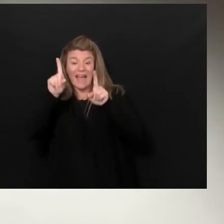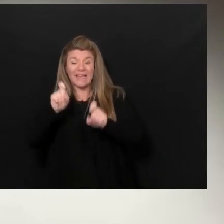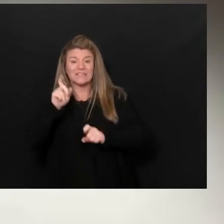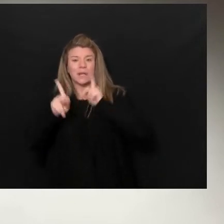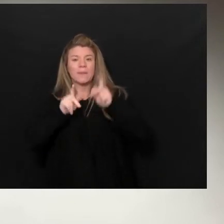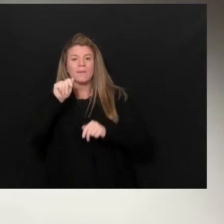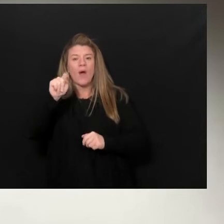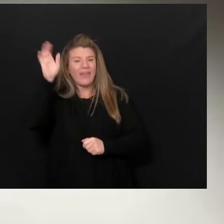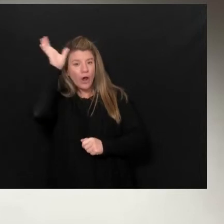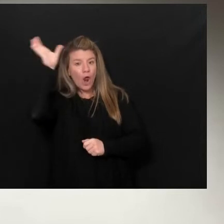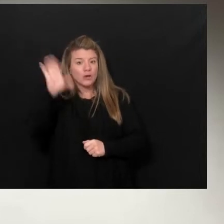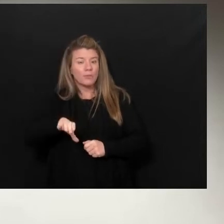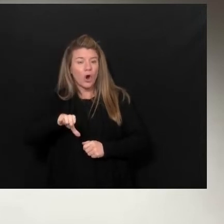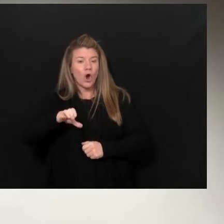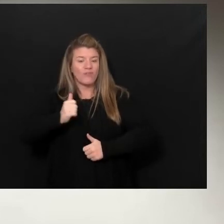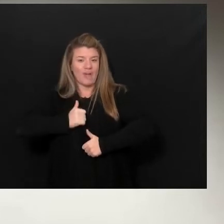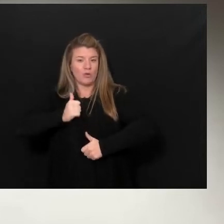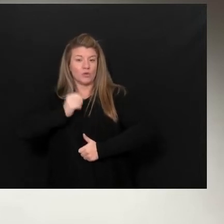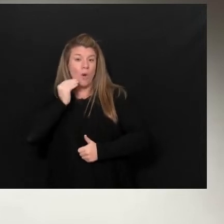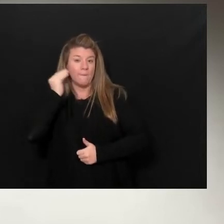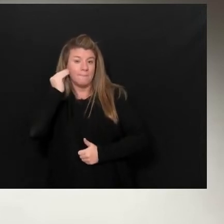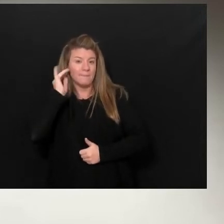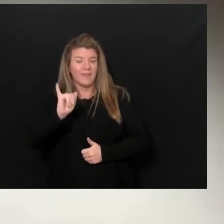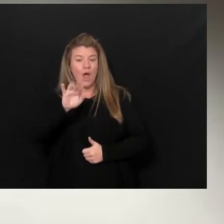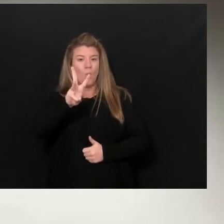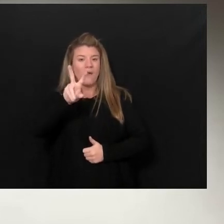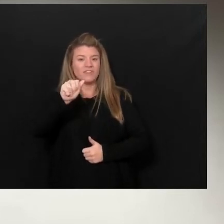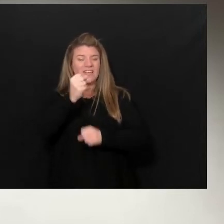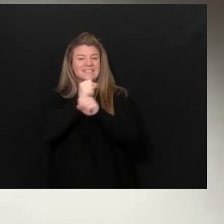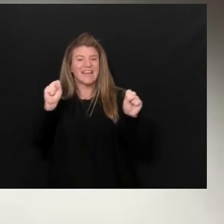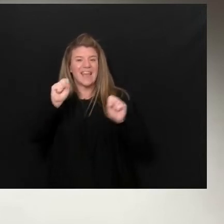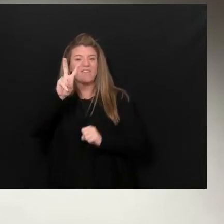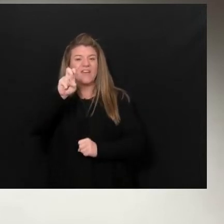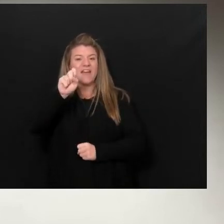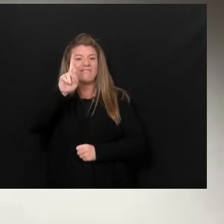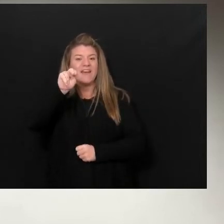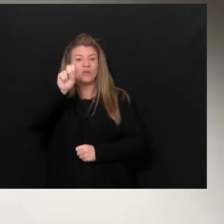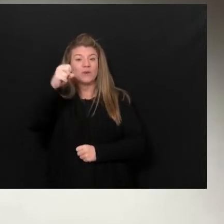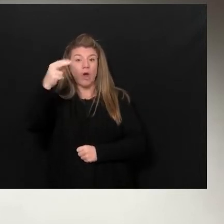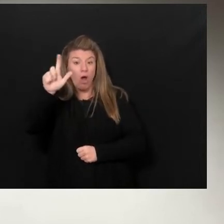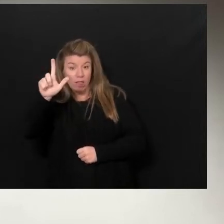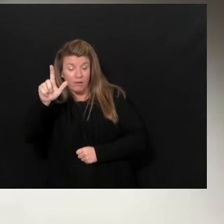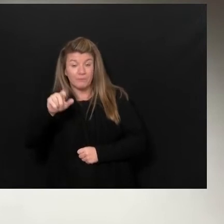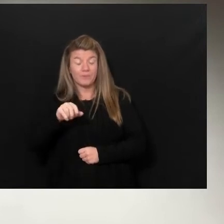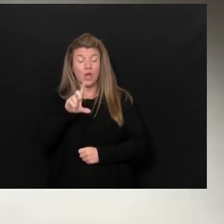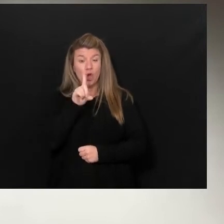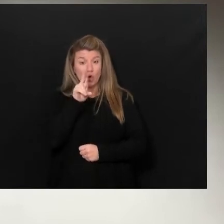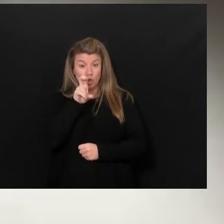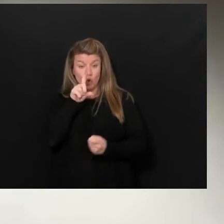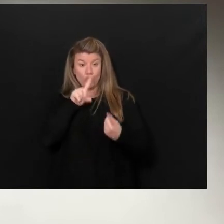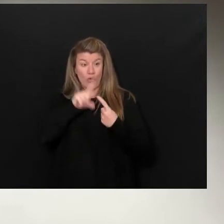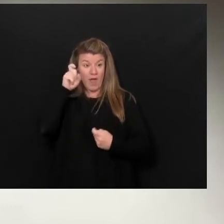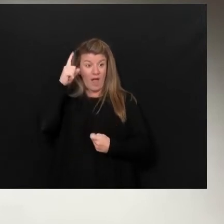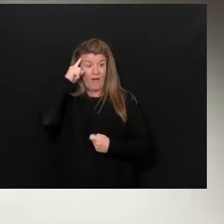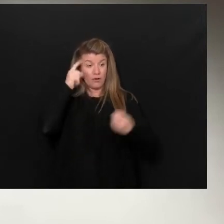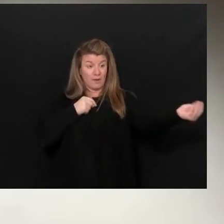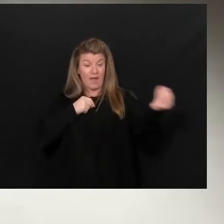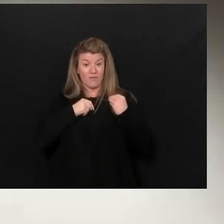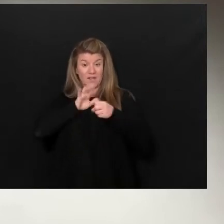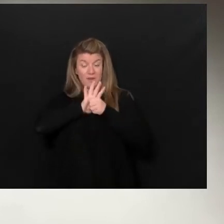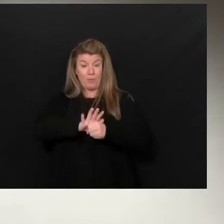Clarksburg Veterans Home, the West Virginia State Veterans Home. Due to the initiative that the governor put in